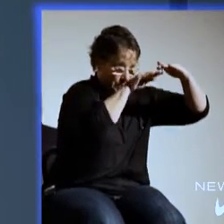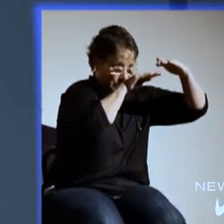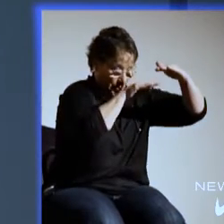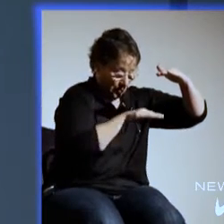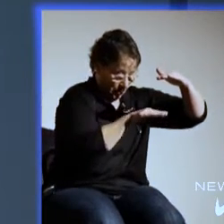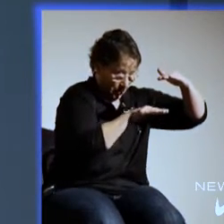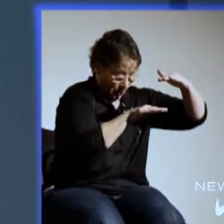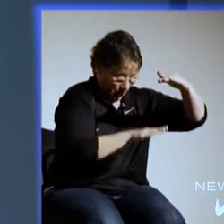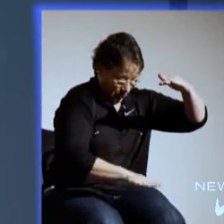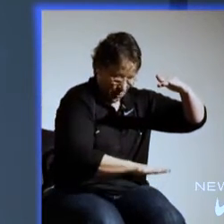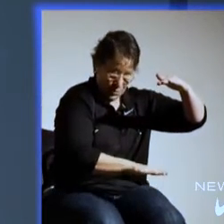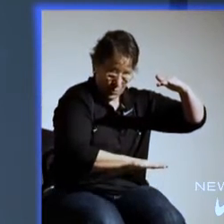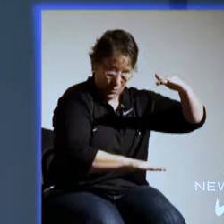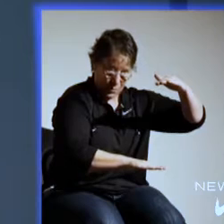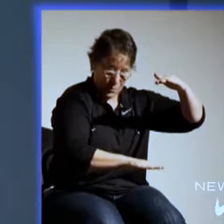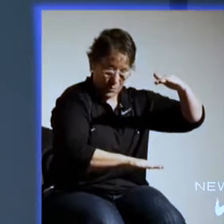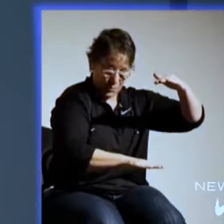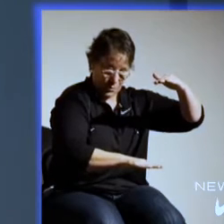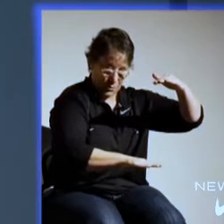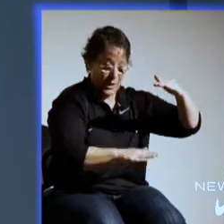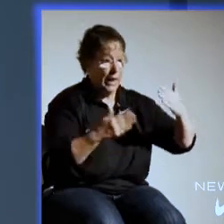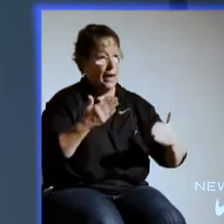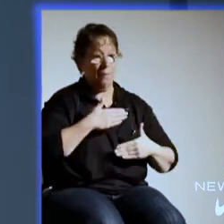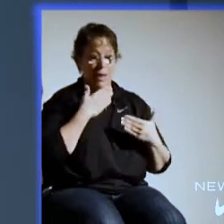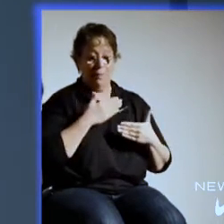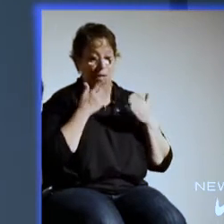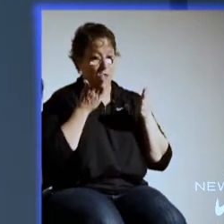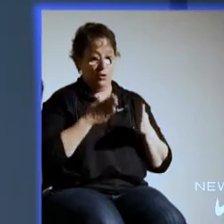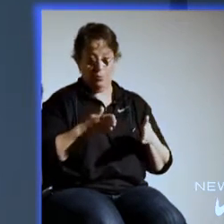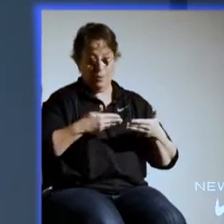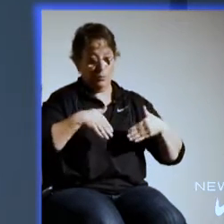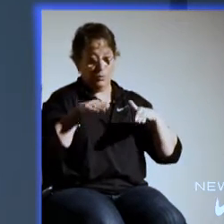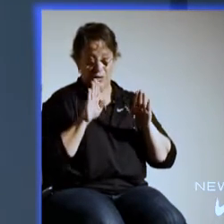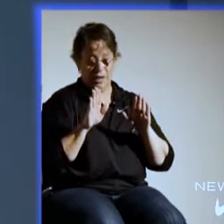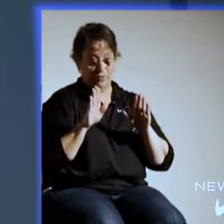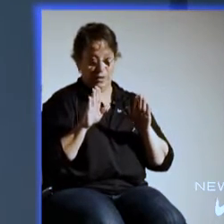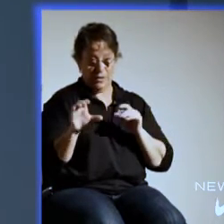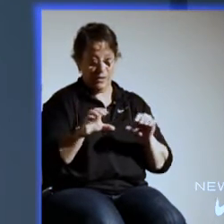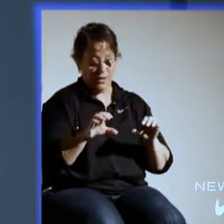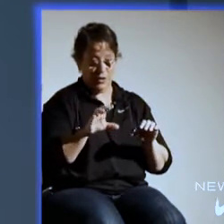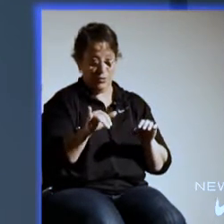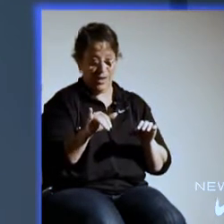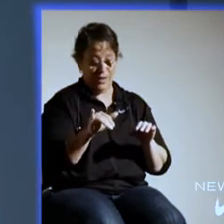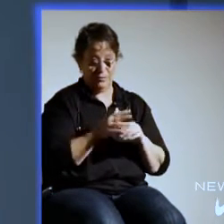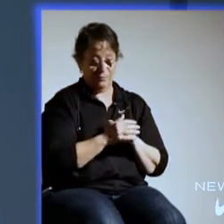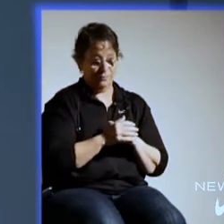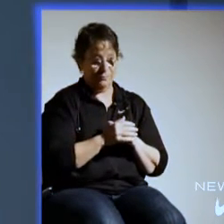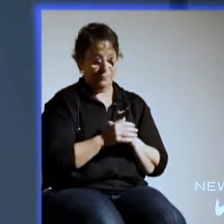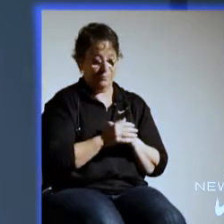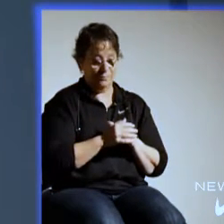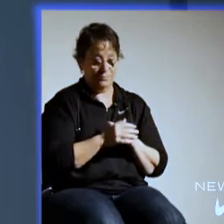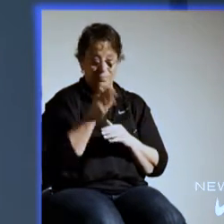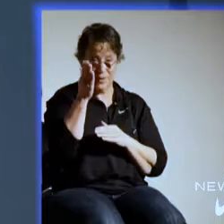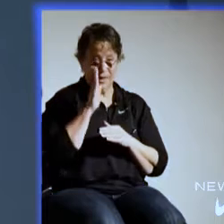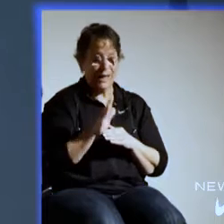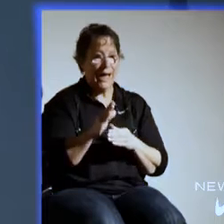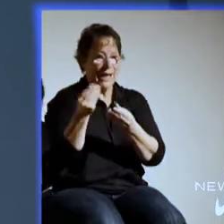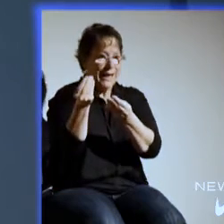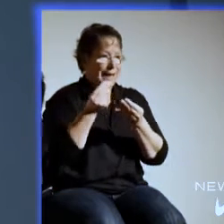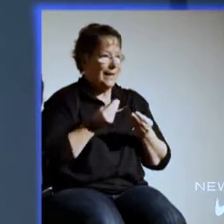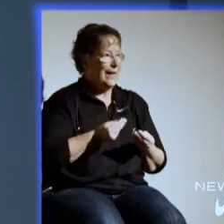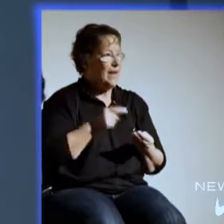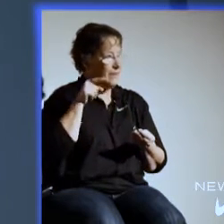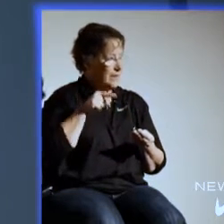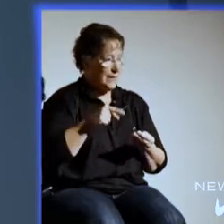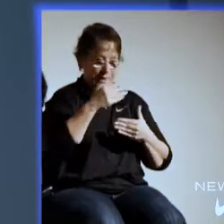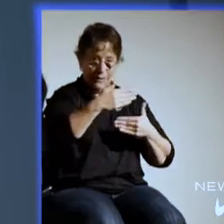I'm glad a group of people were willing to sacrifice to make that happen. God supplied this building for us. We